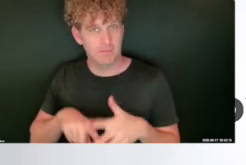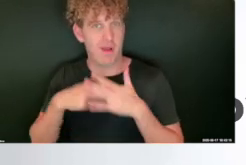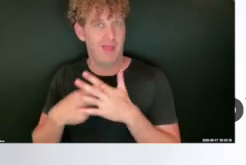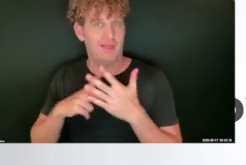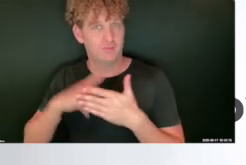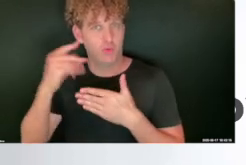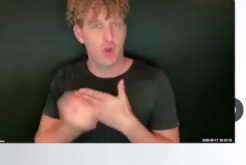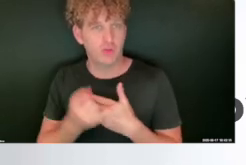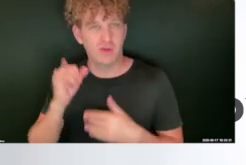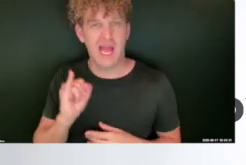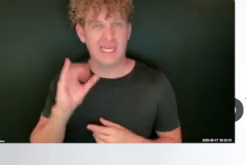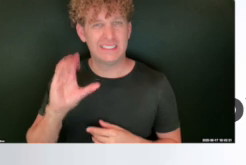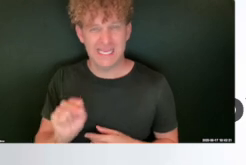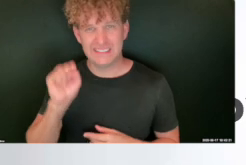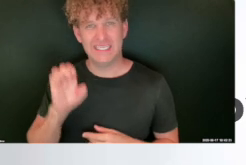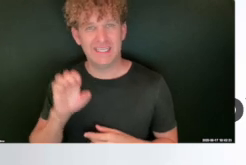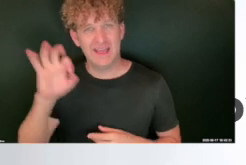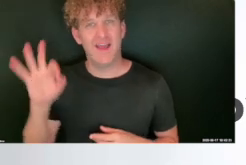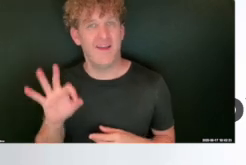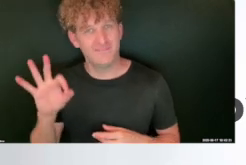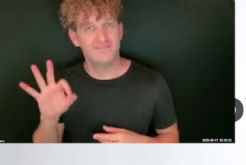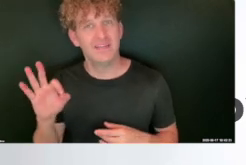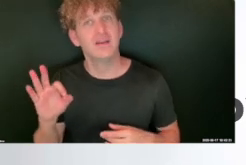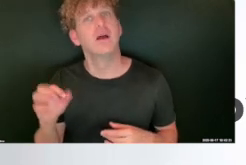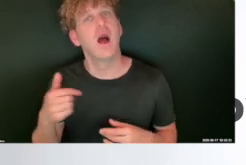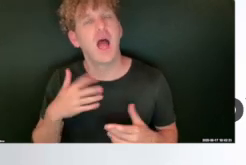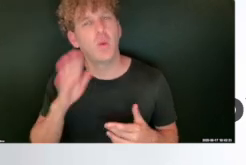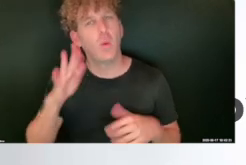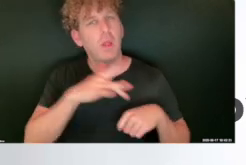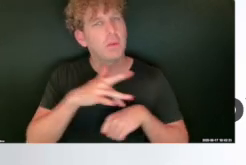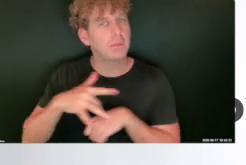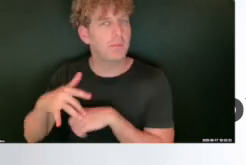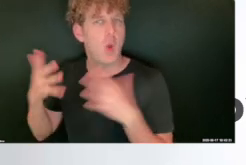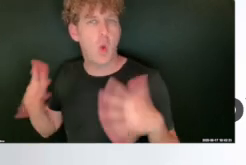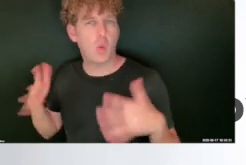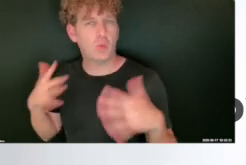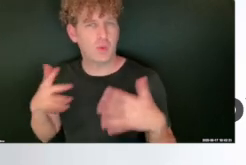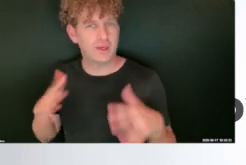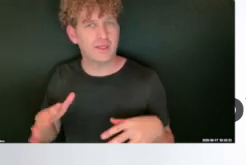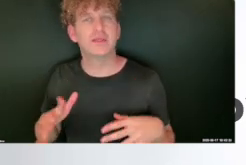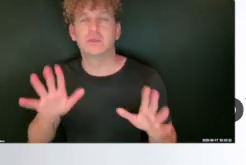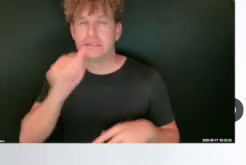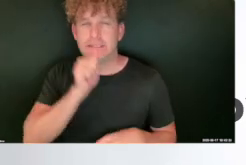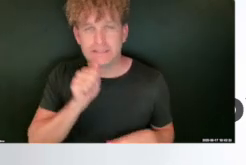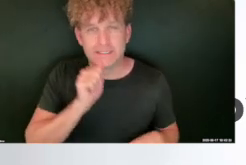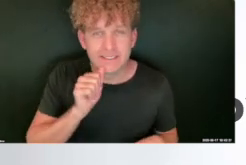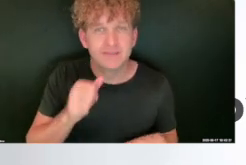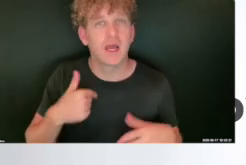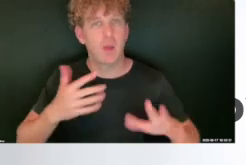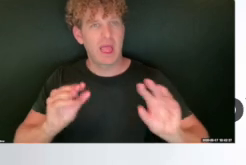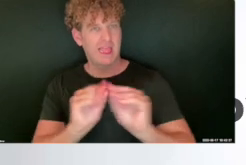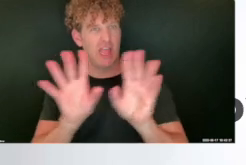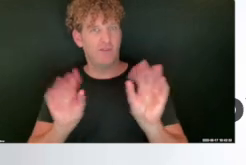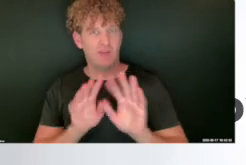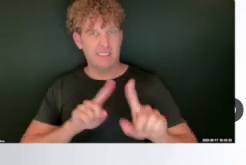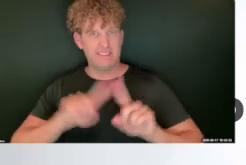provide funds to expand access to zero-emission vehicles for small fleets, typically by providing innovative solutions such